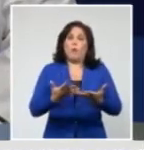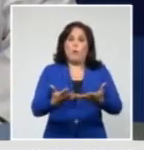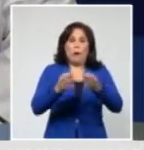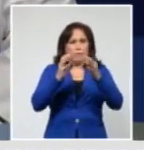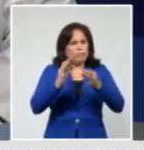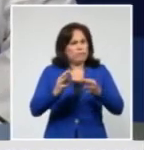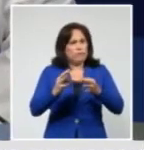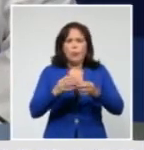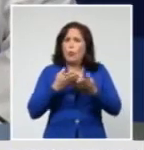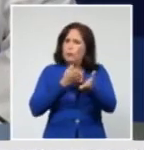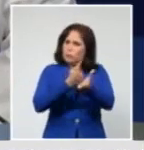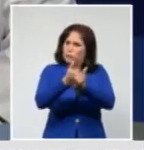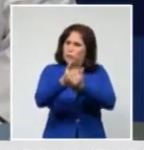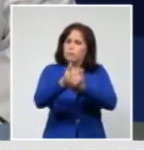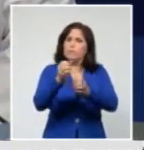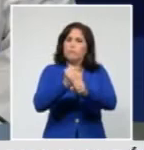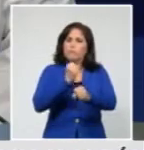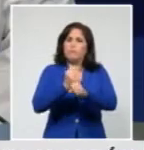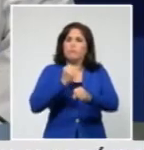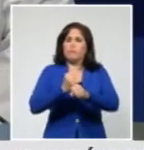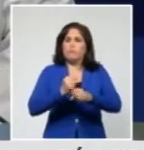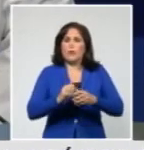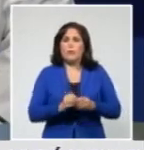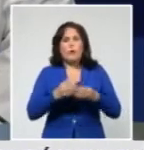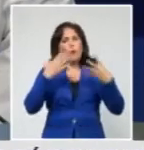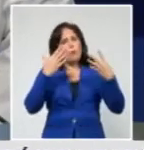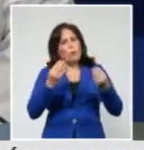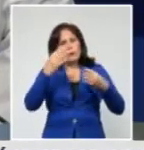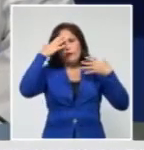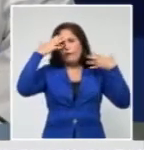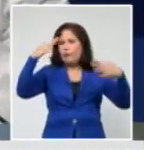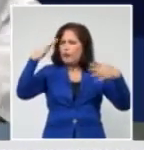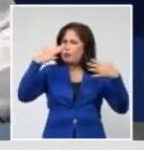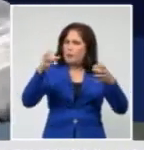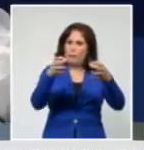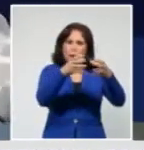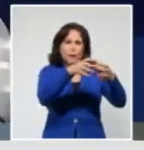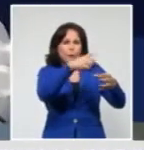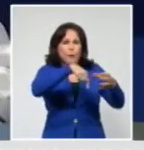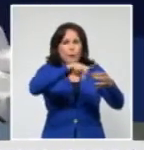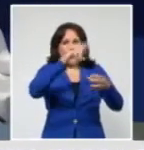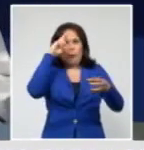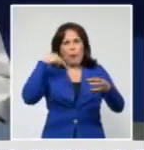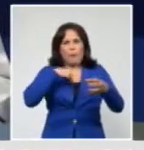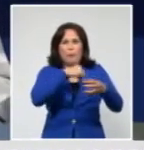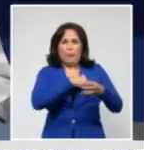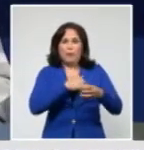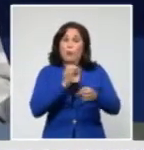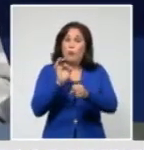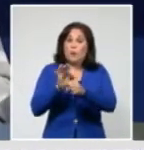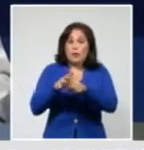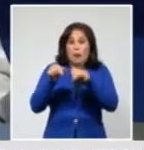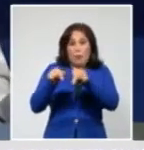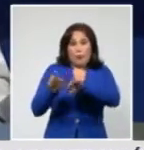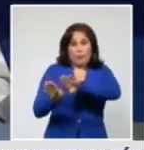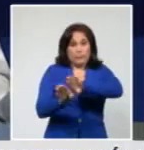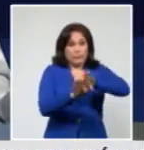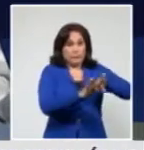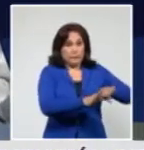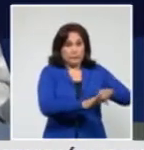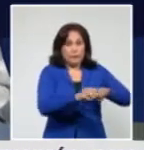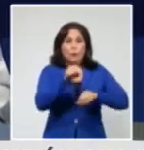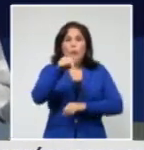some pre-existing medical conditions. He began to develop symptoms on September the 6th and